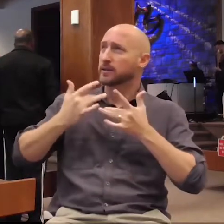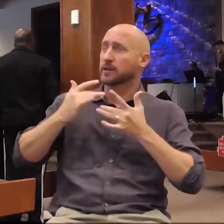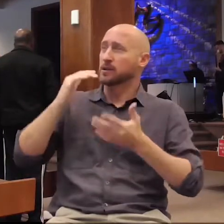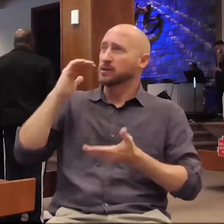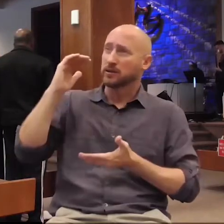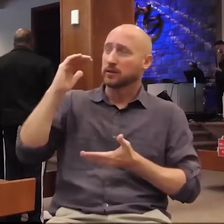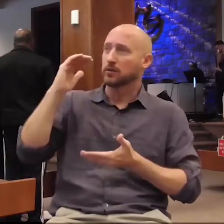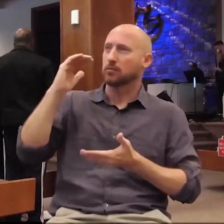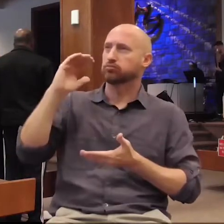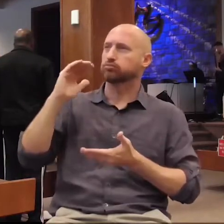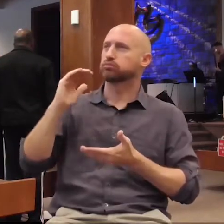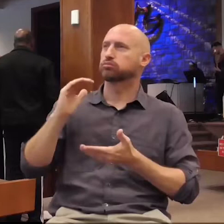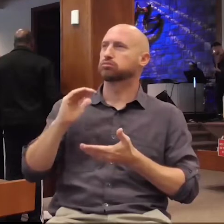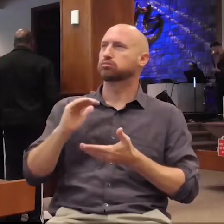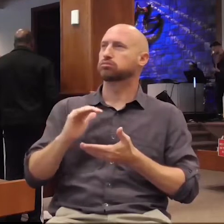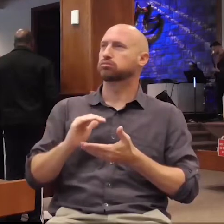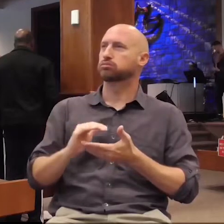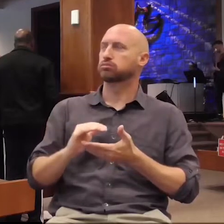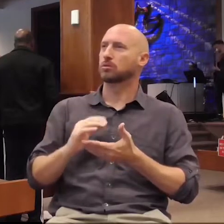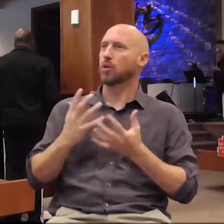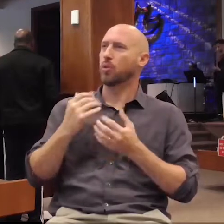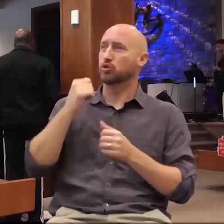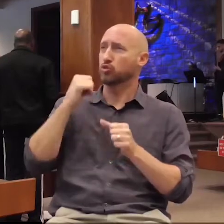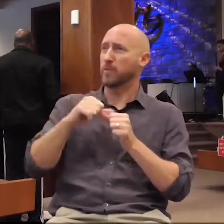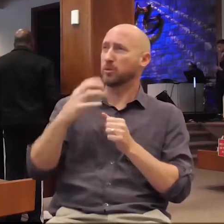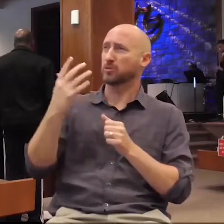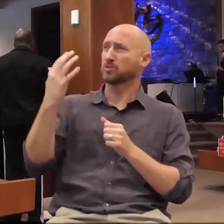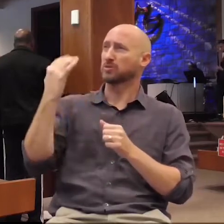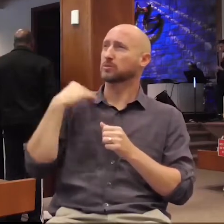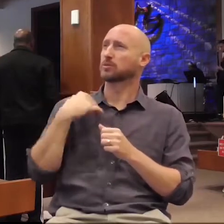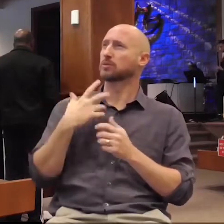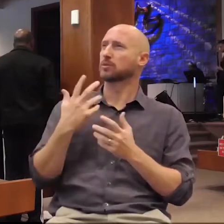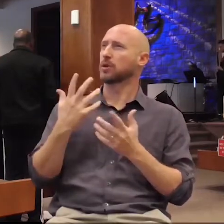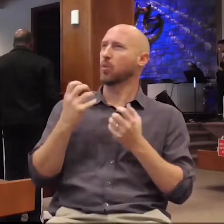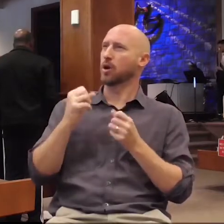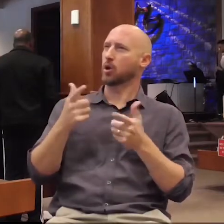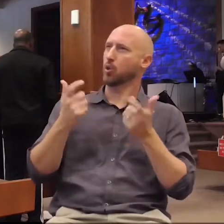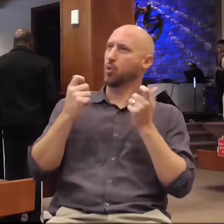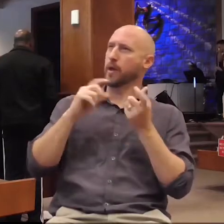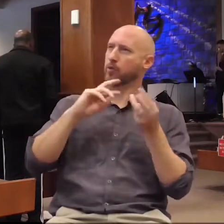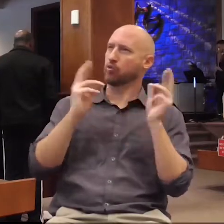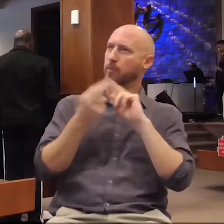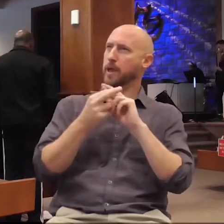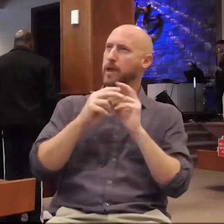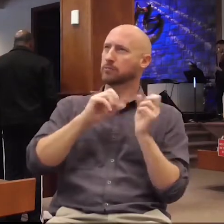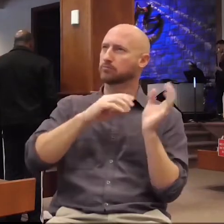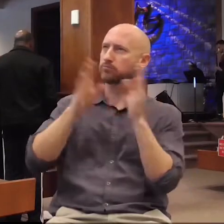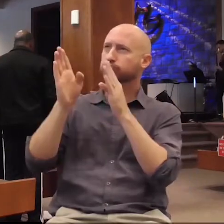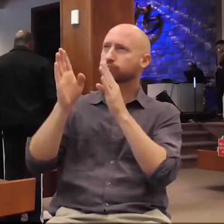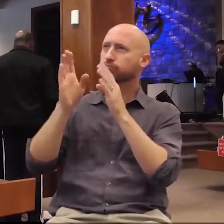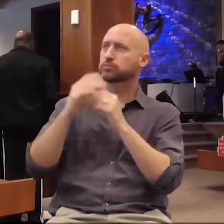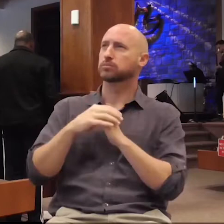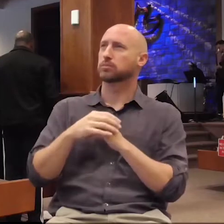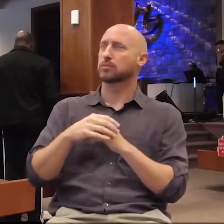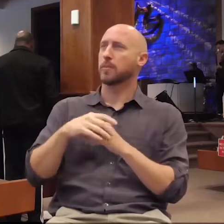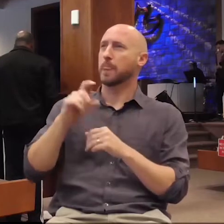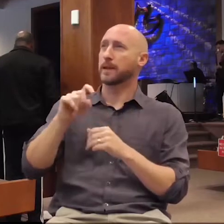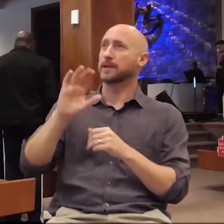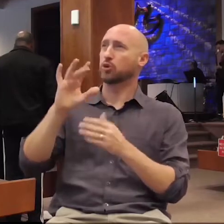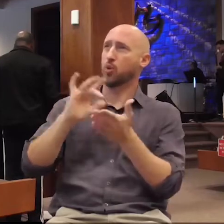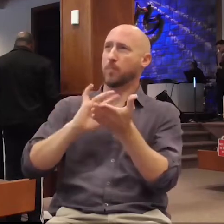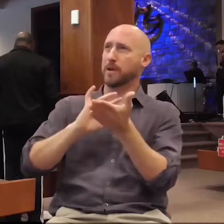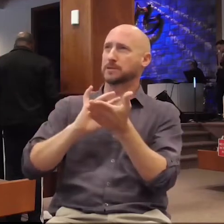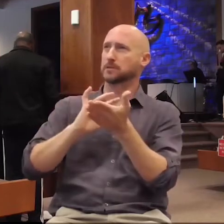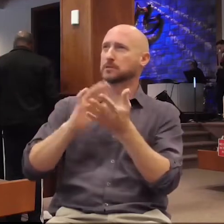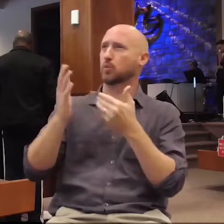come back, Lord. Your prescription, Lord, and depend on your faithfulness then to bless. We put this